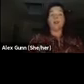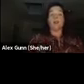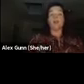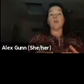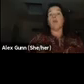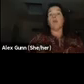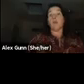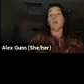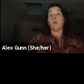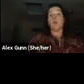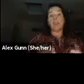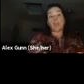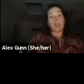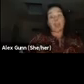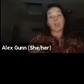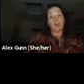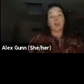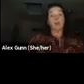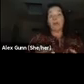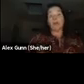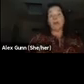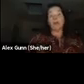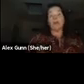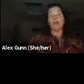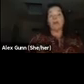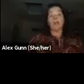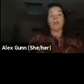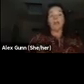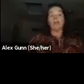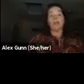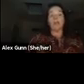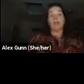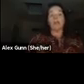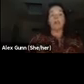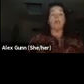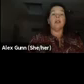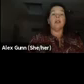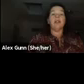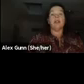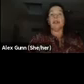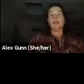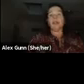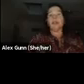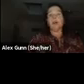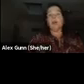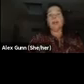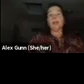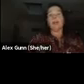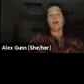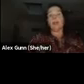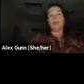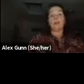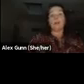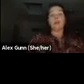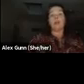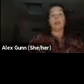is so-called normal in general, but also in relation to genders. And it's doing this by working at